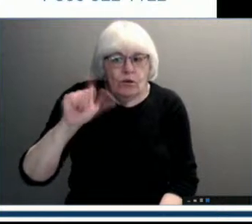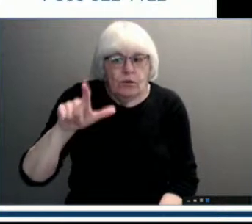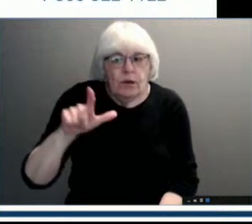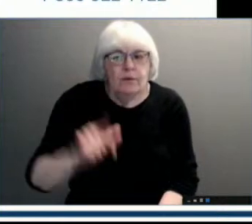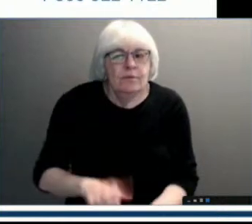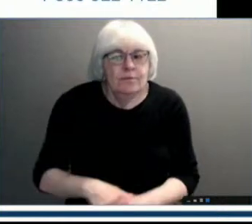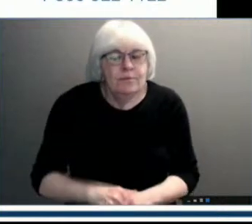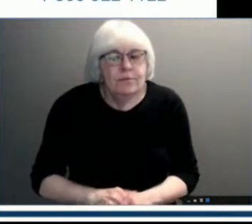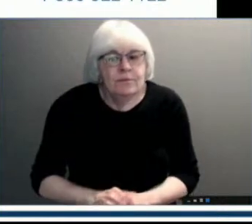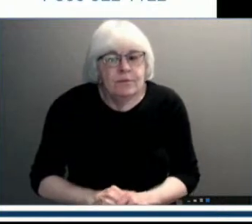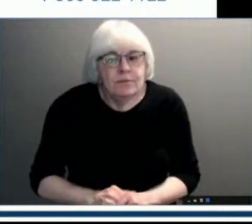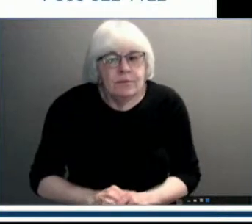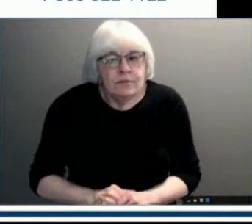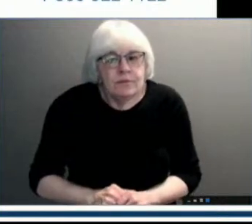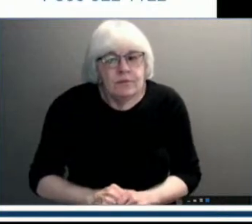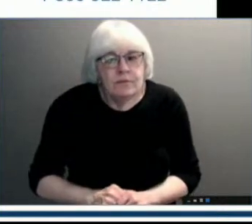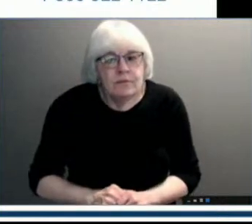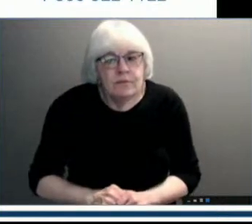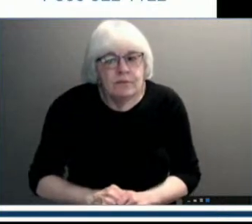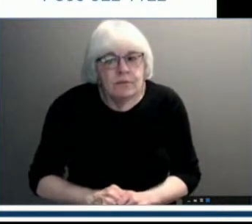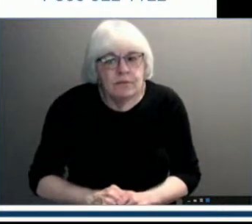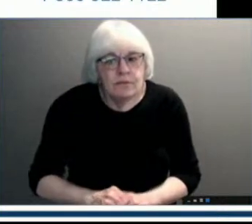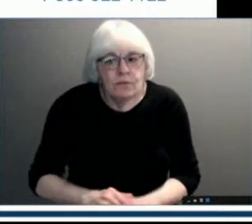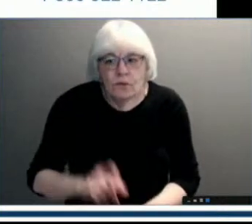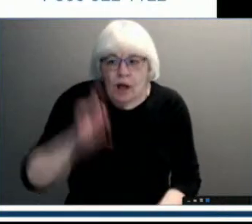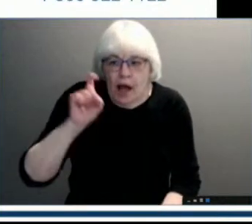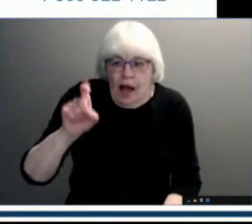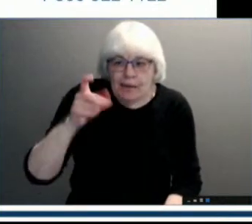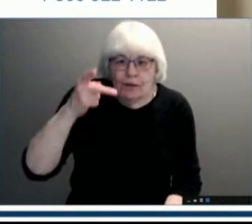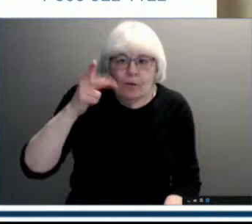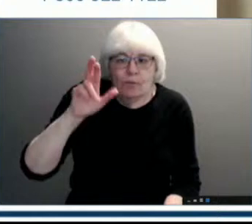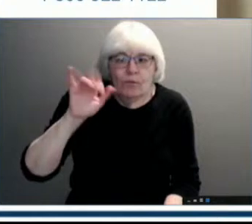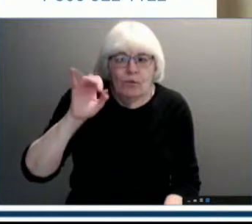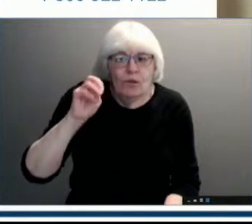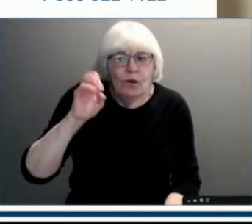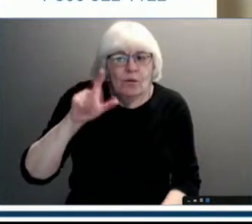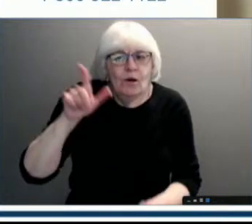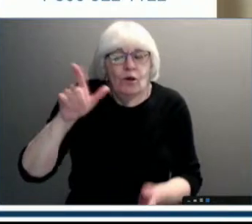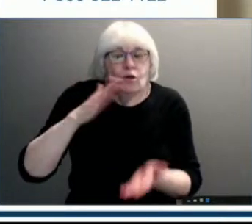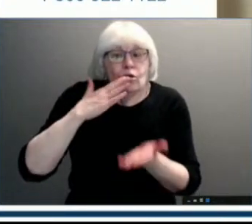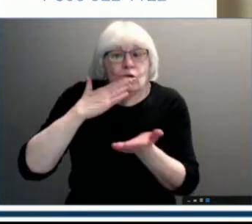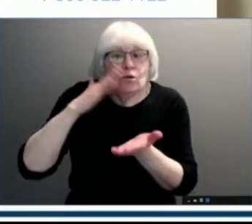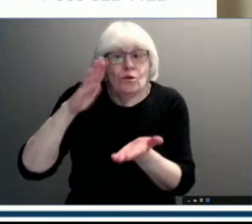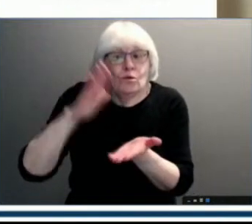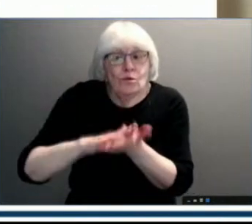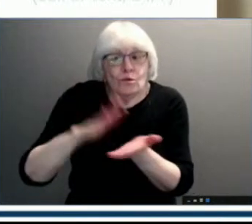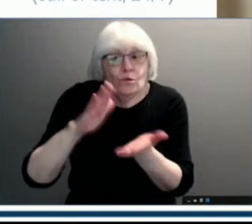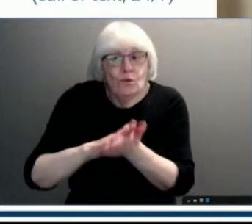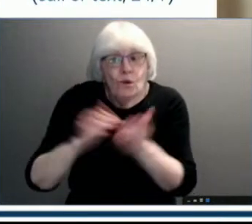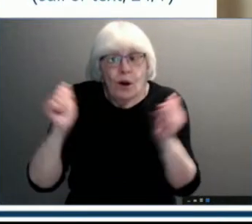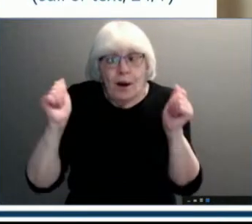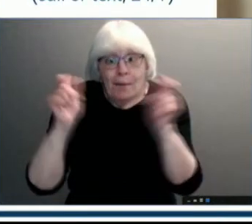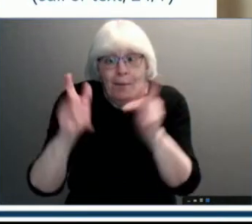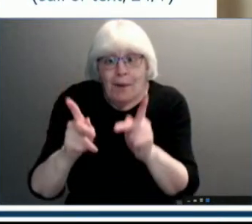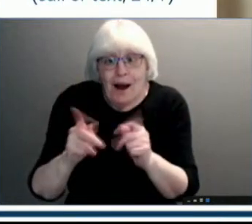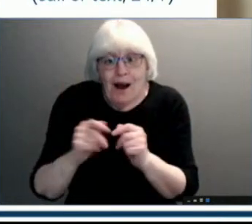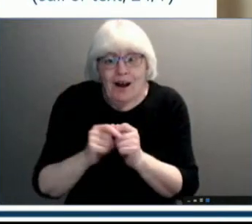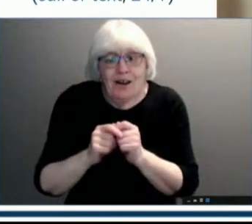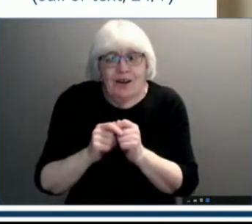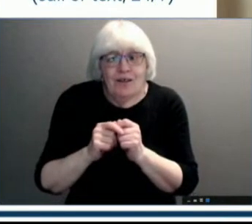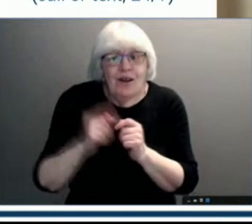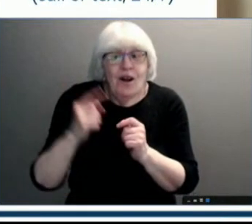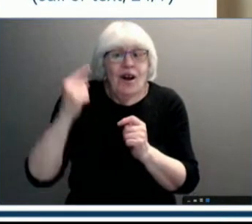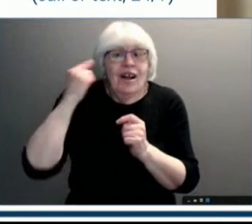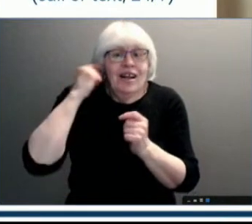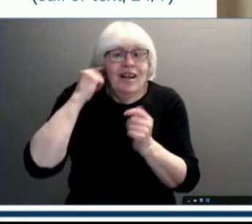school plan. The latest school ventilation report issued for the SRCE was done in August, before